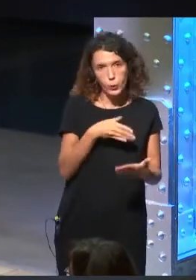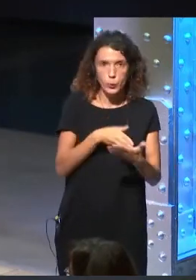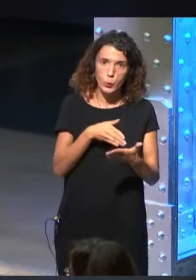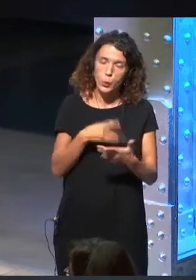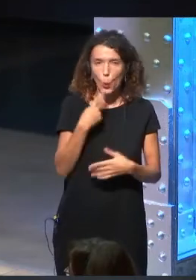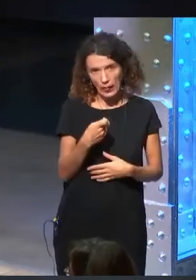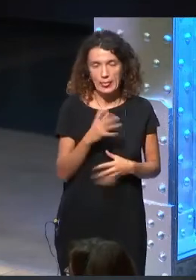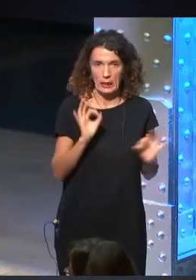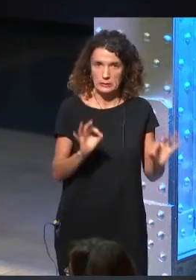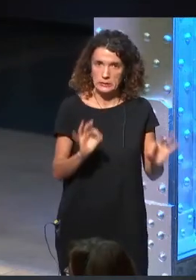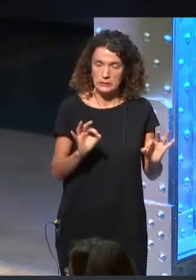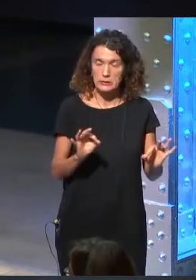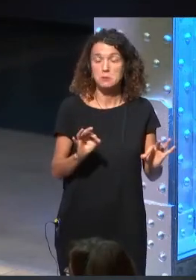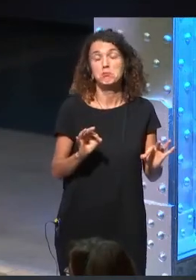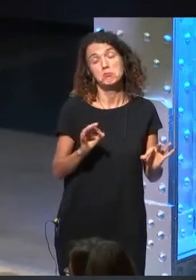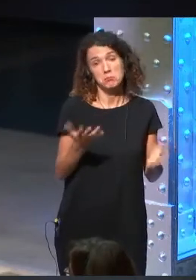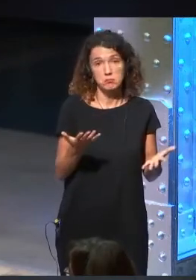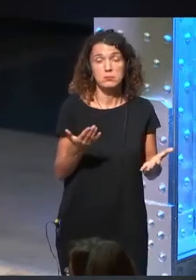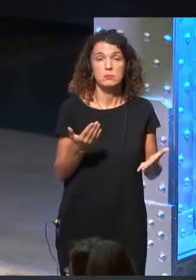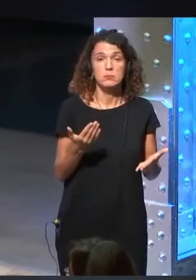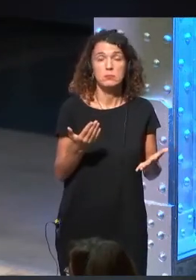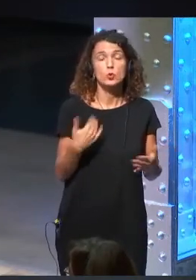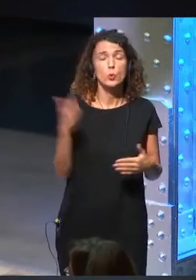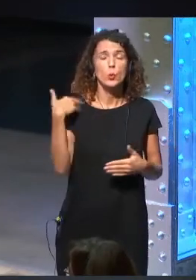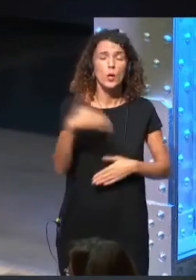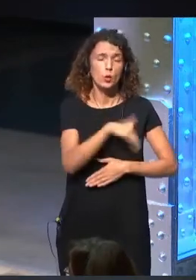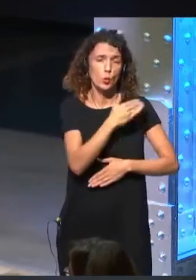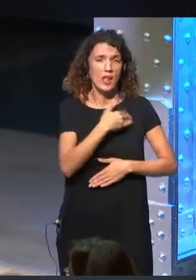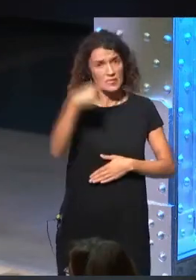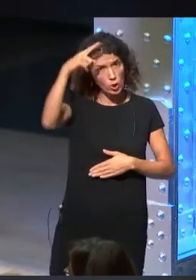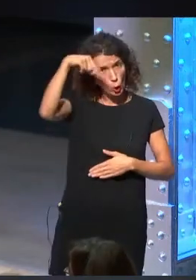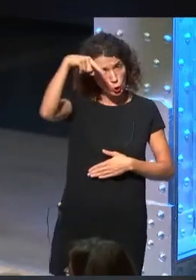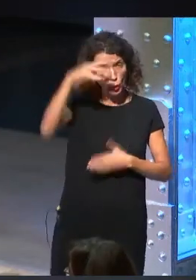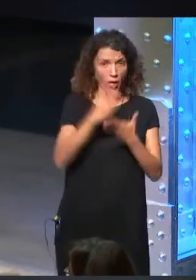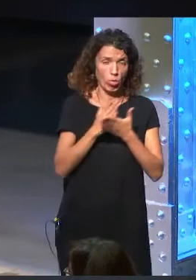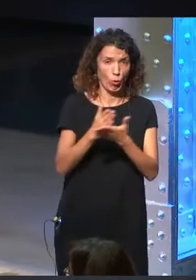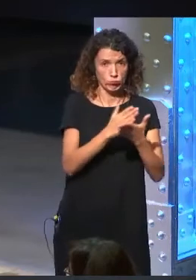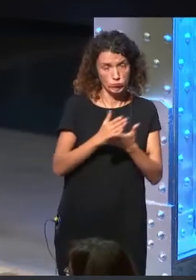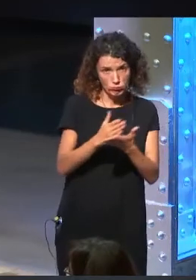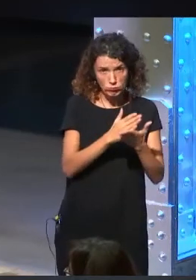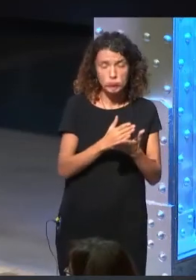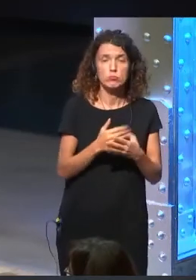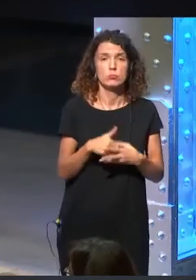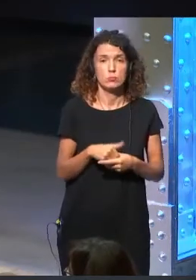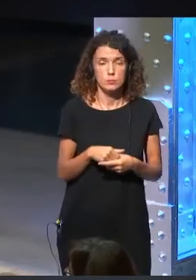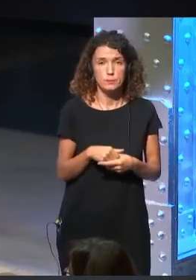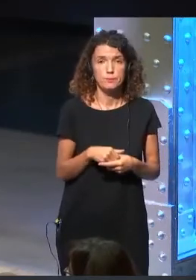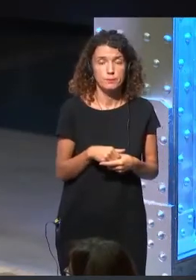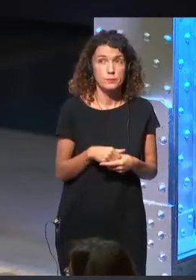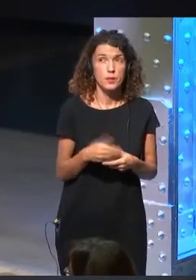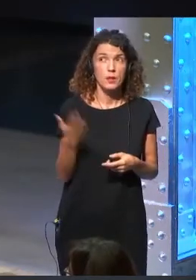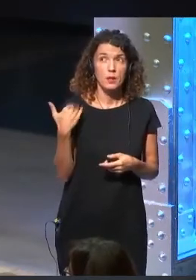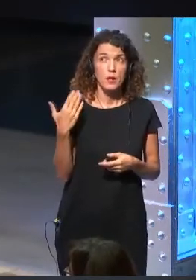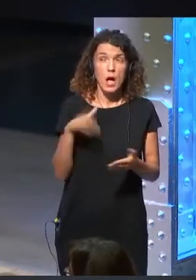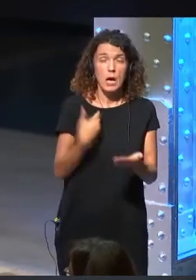When I was a graduate student, a PhD student, and a young lecturer, probably until I was at least